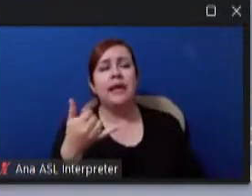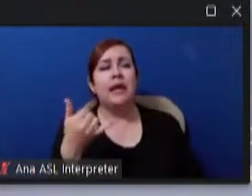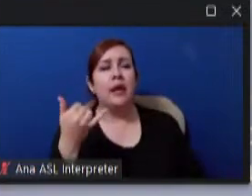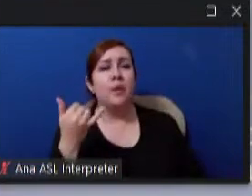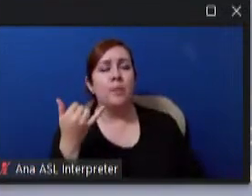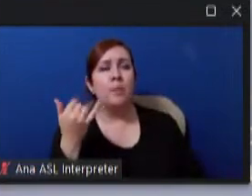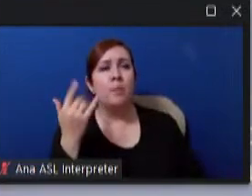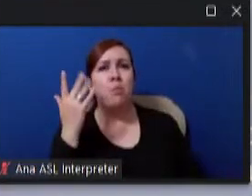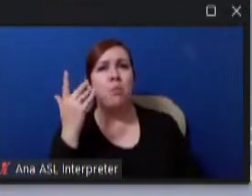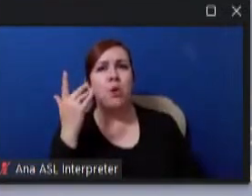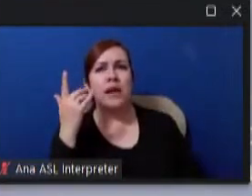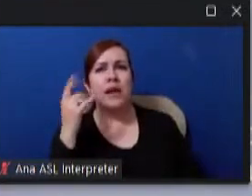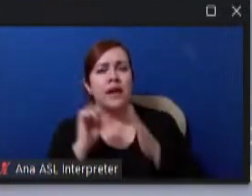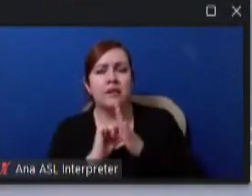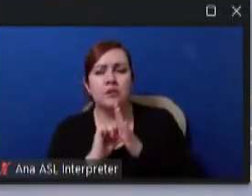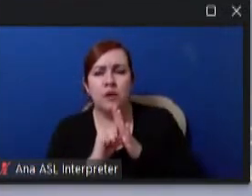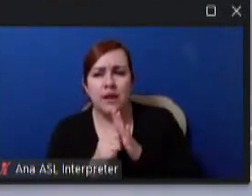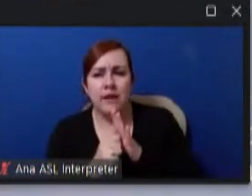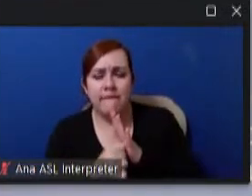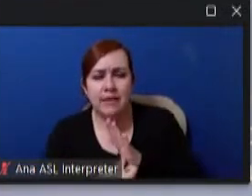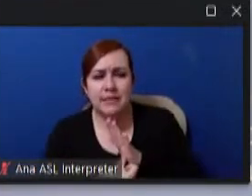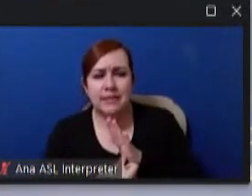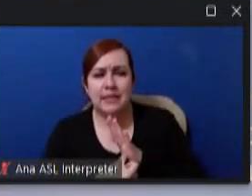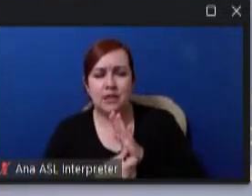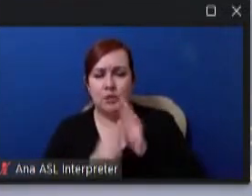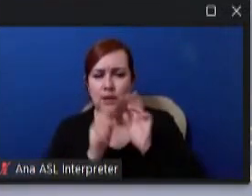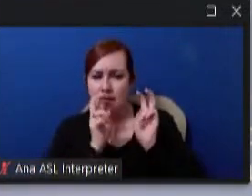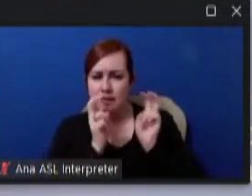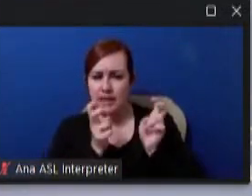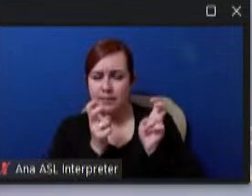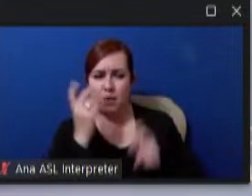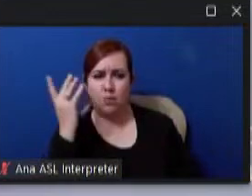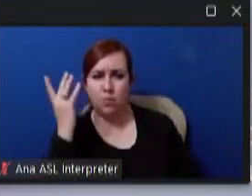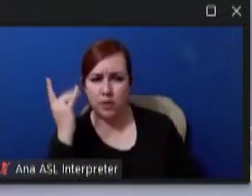Is there curriculum of this type?